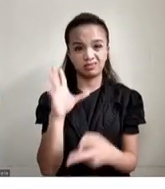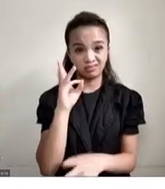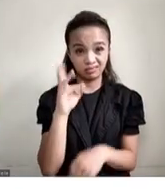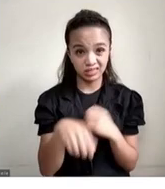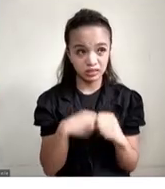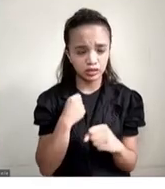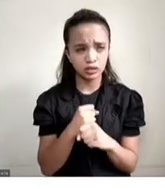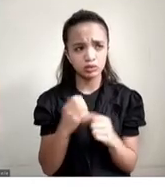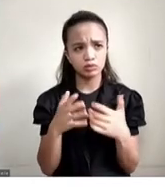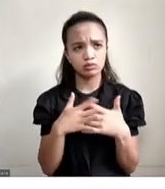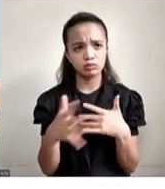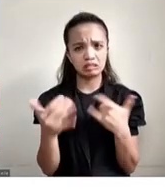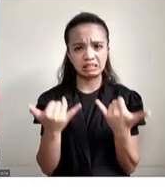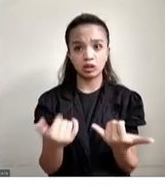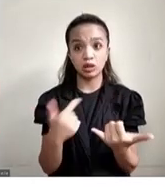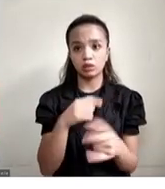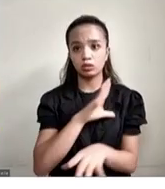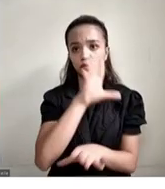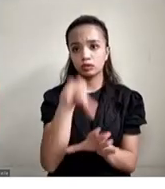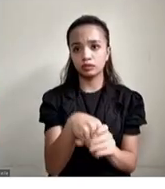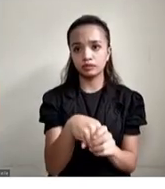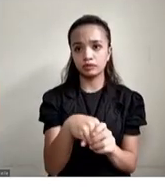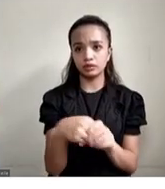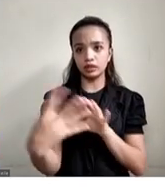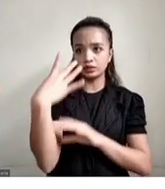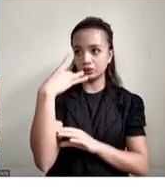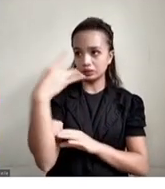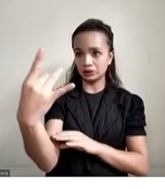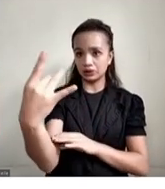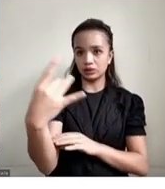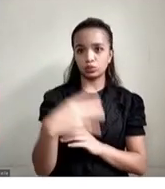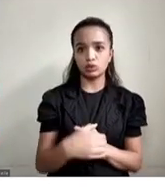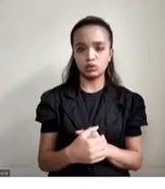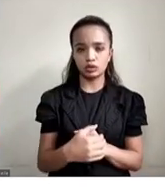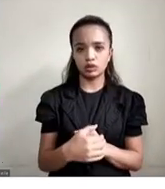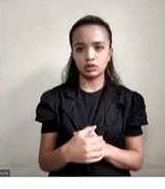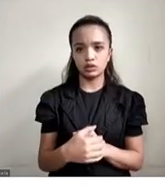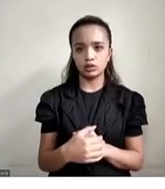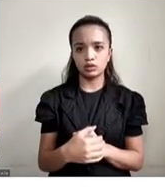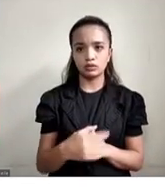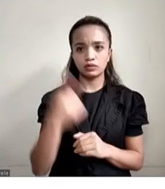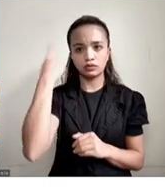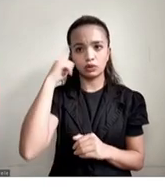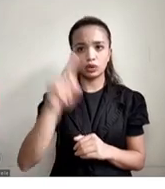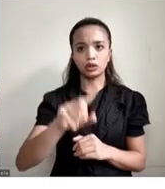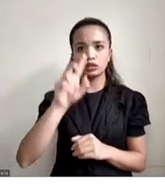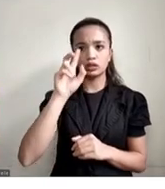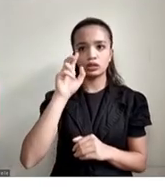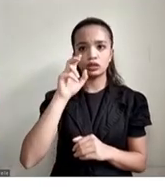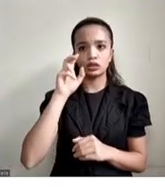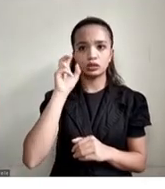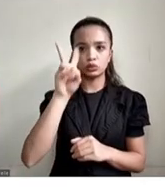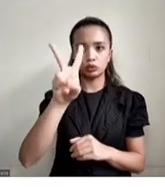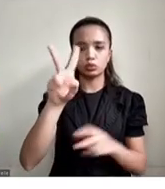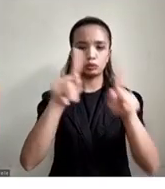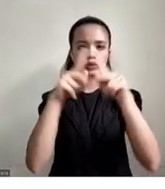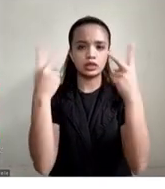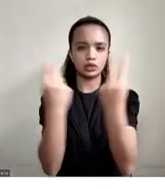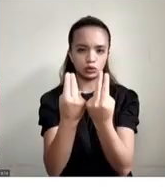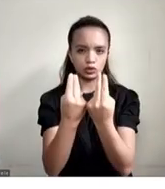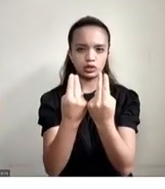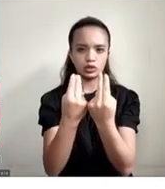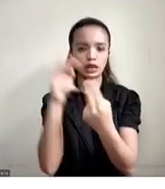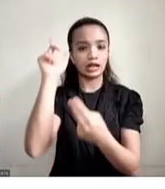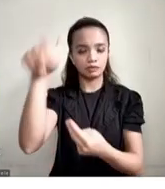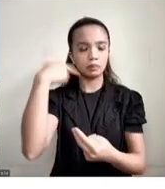after, kasama na ako dun sa pagpipilian for the two top positions in the country.